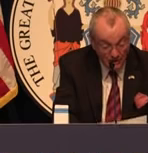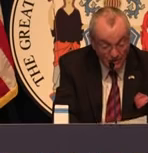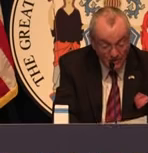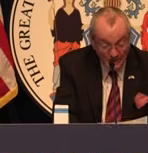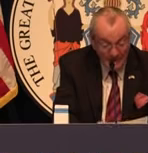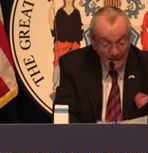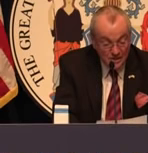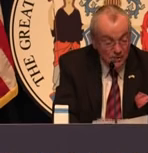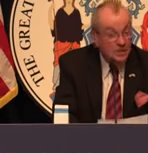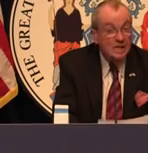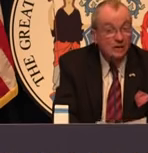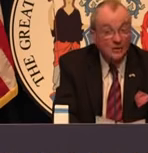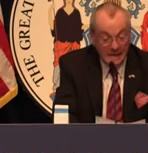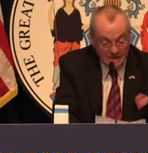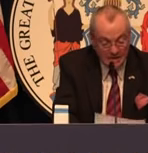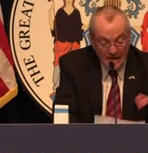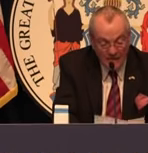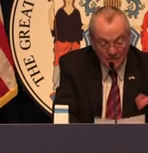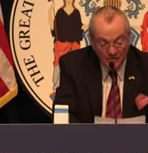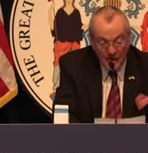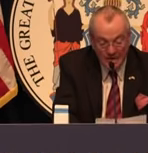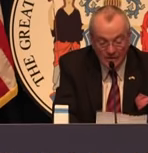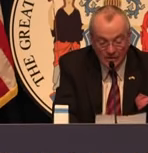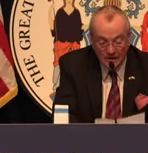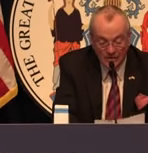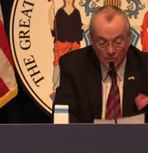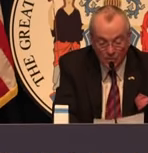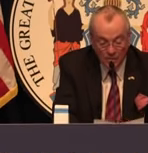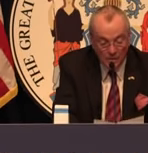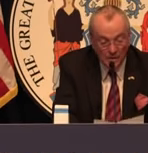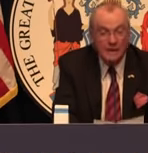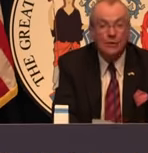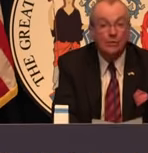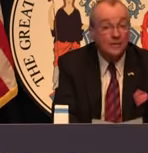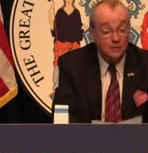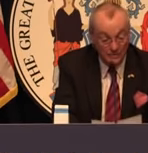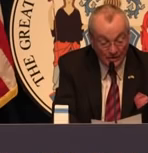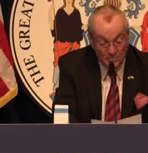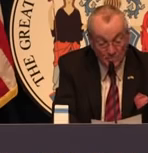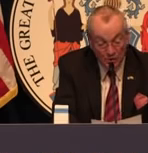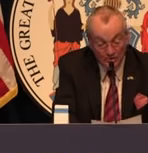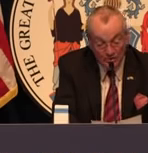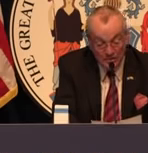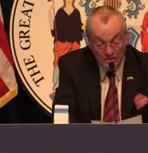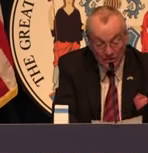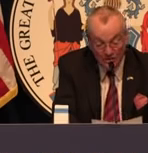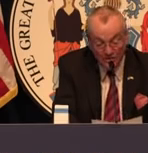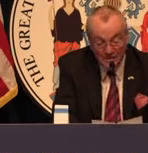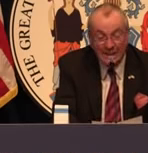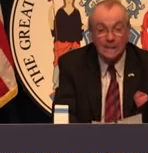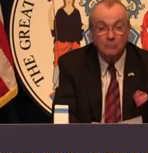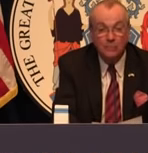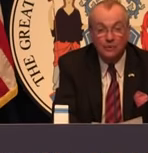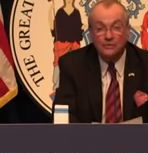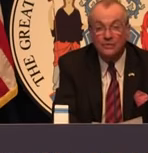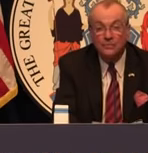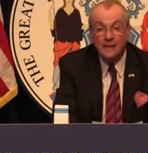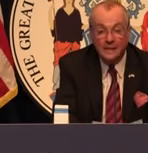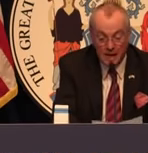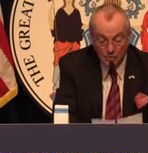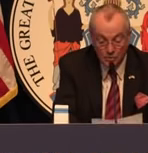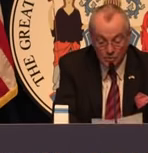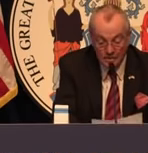or both. Switching gears again, today I'm going to sign an executive order that will allow restaurants and bars to begin offering